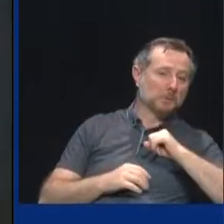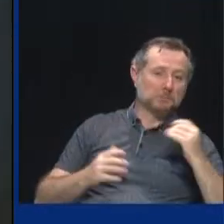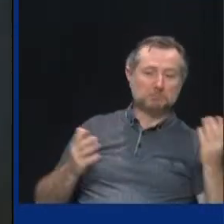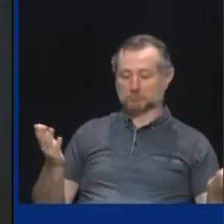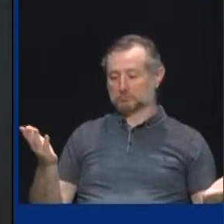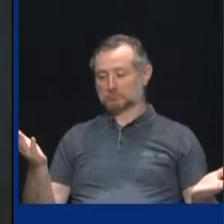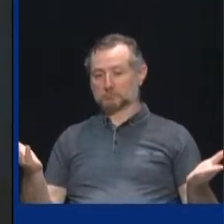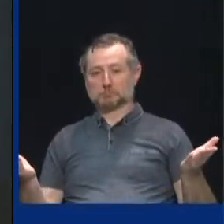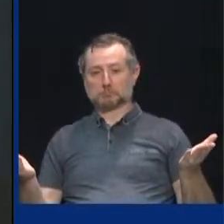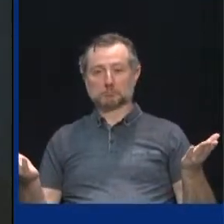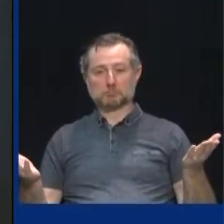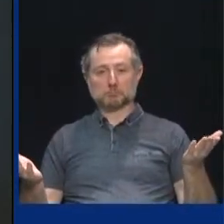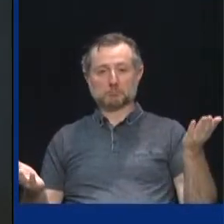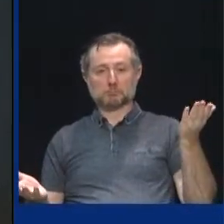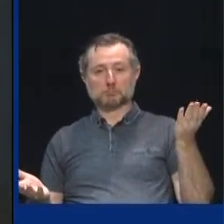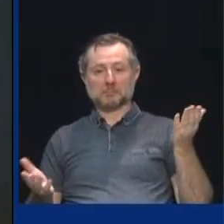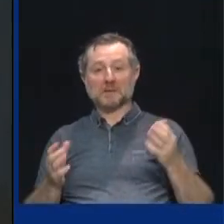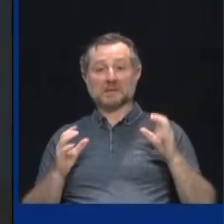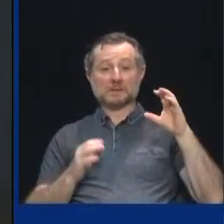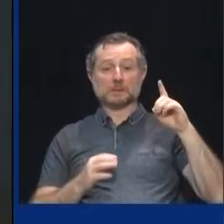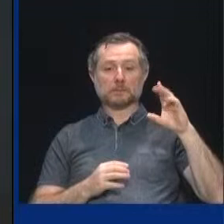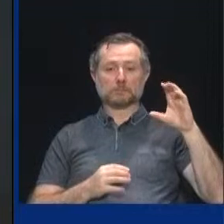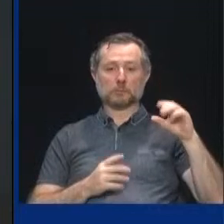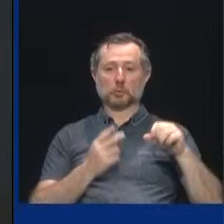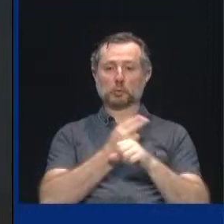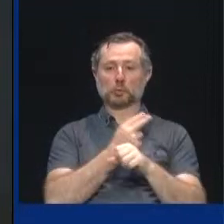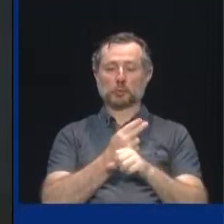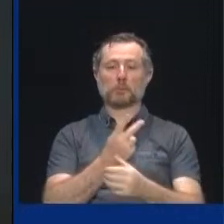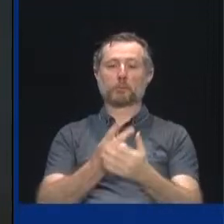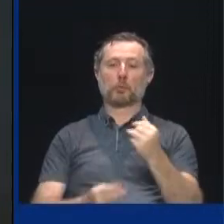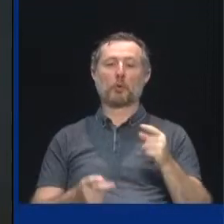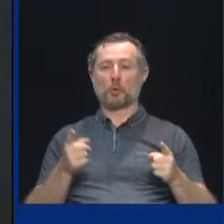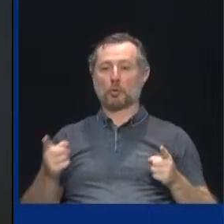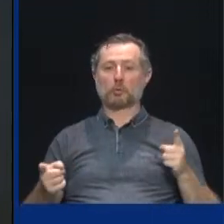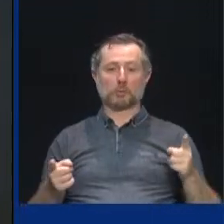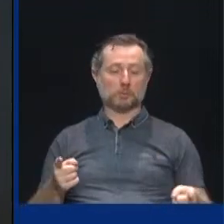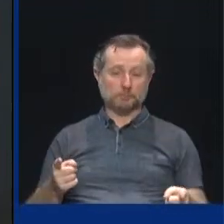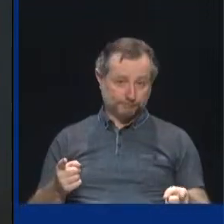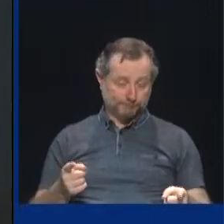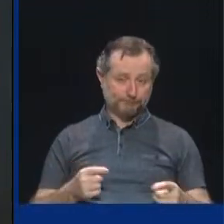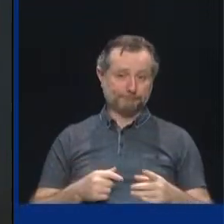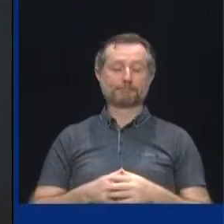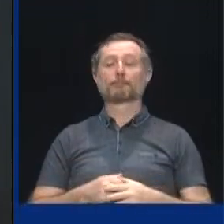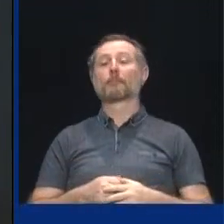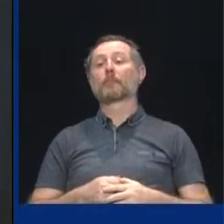death. On the AG's report, I said I have concerns as to the